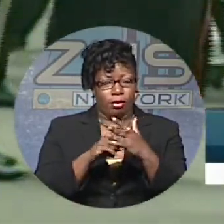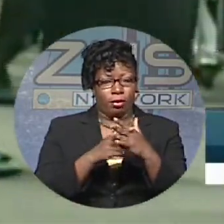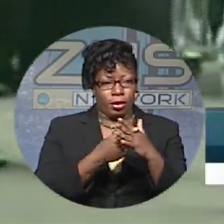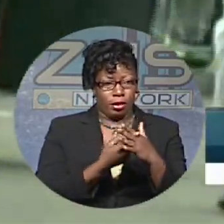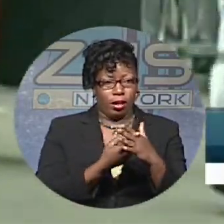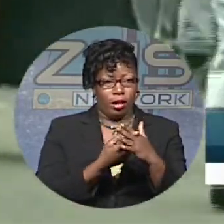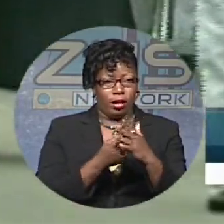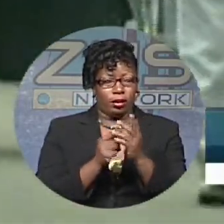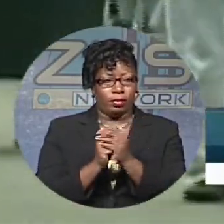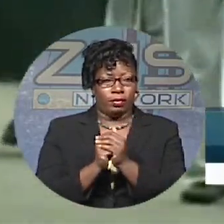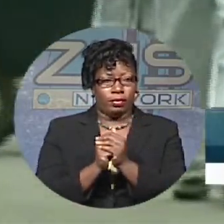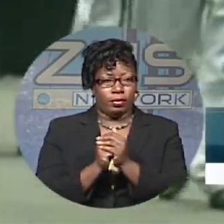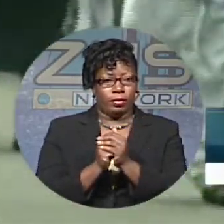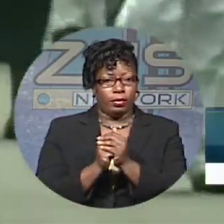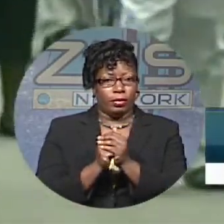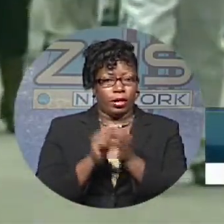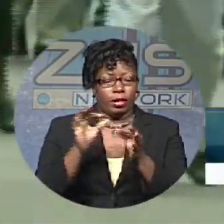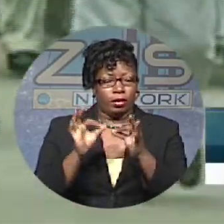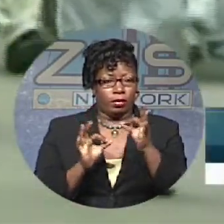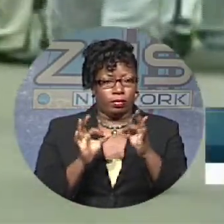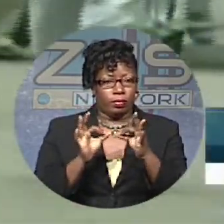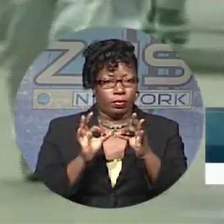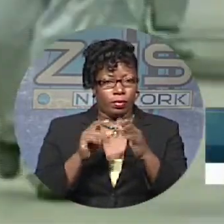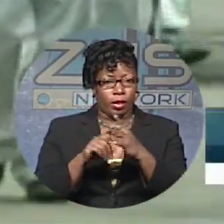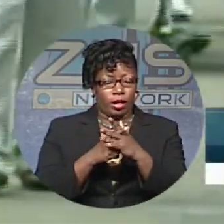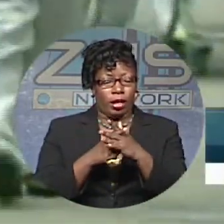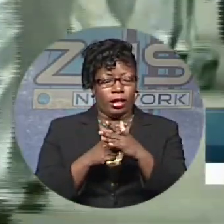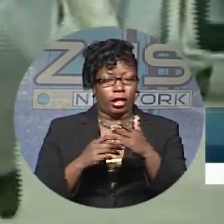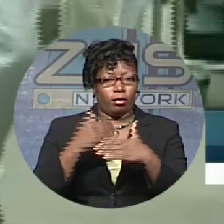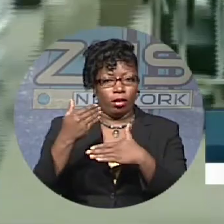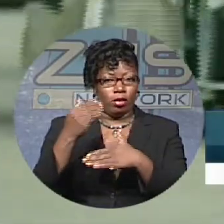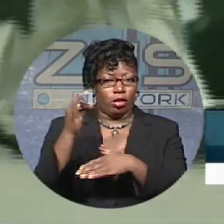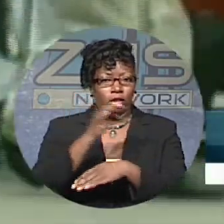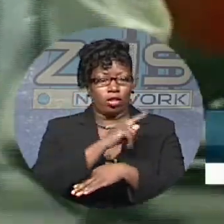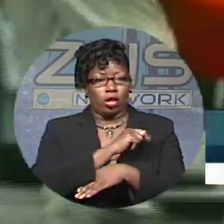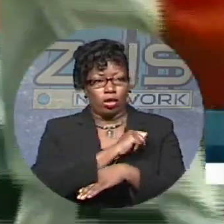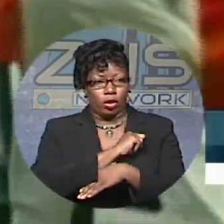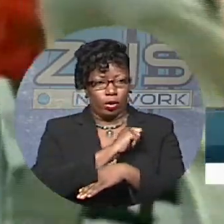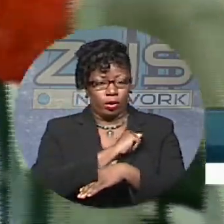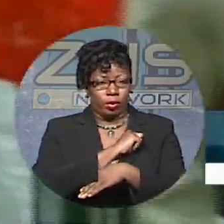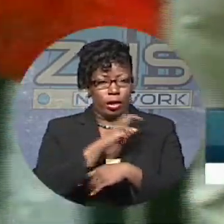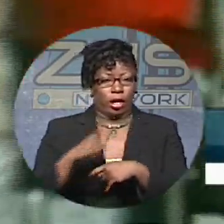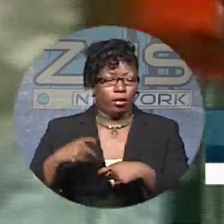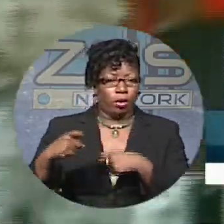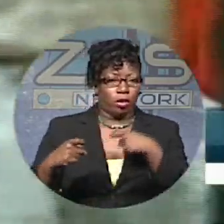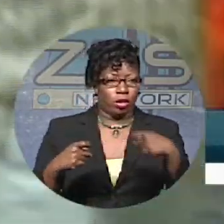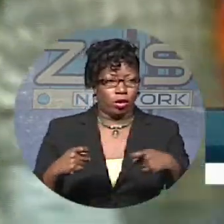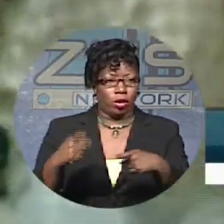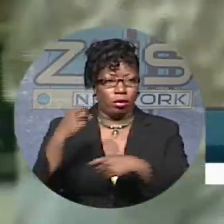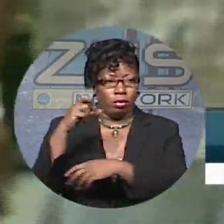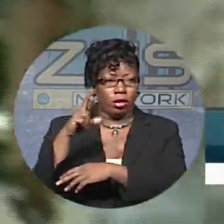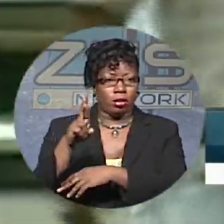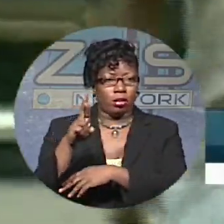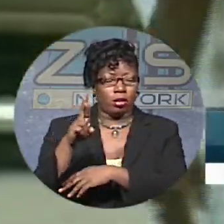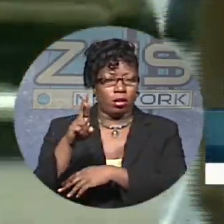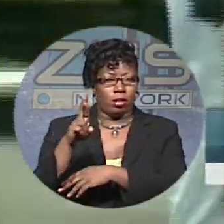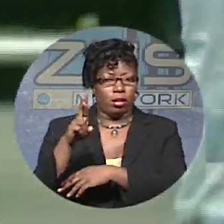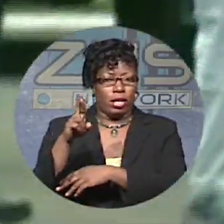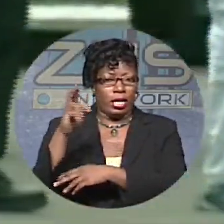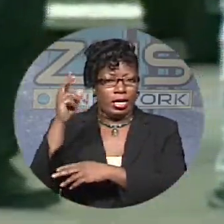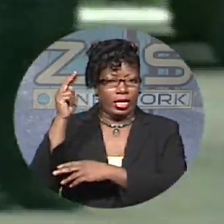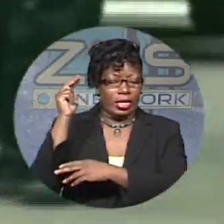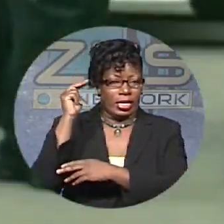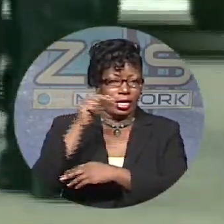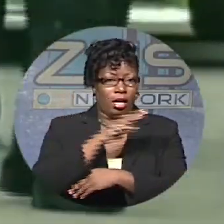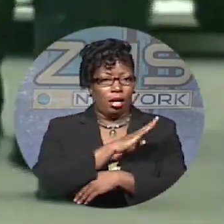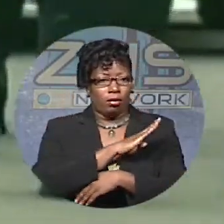The trial continues before Justice Bernard Turner. Deputy Director of Public Prosecutions, Mr. Neil